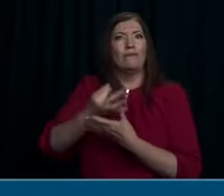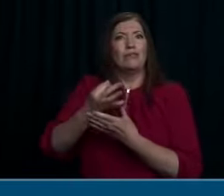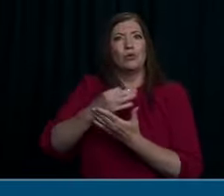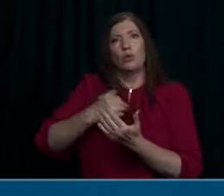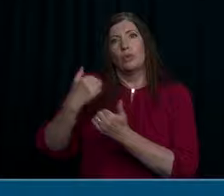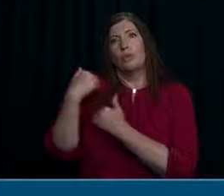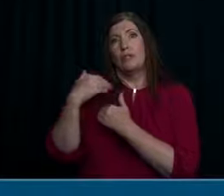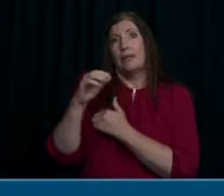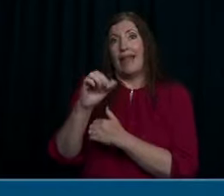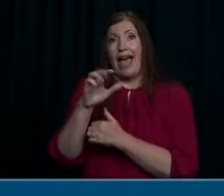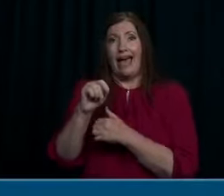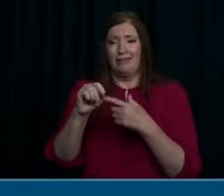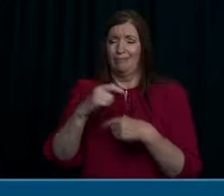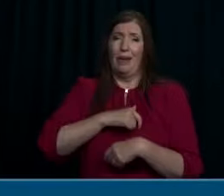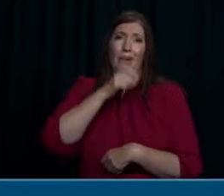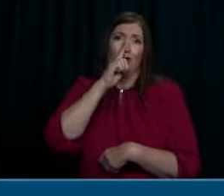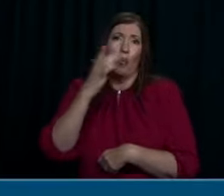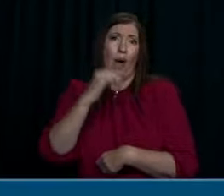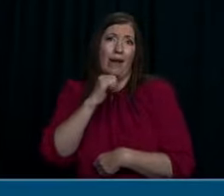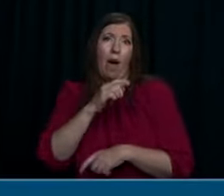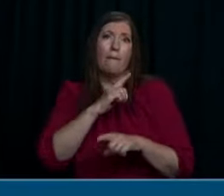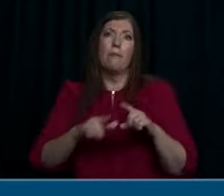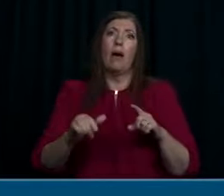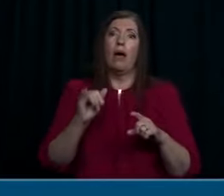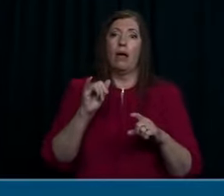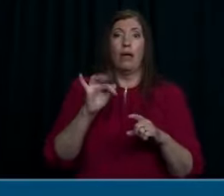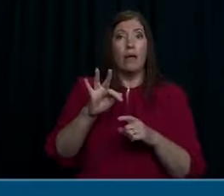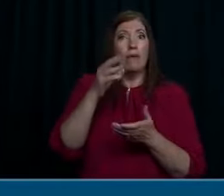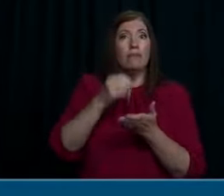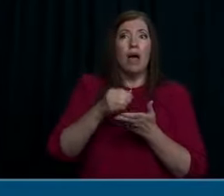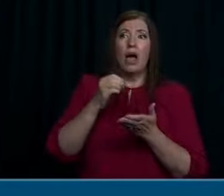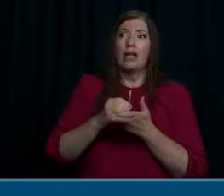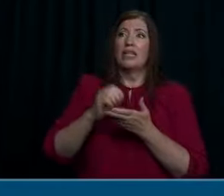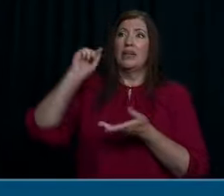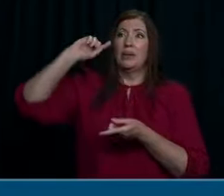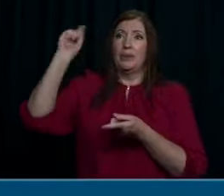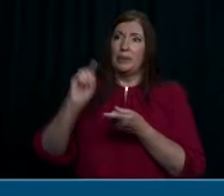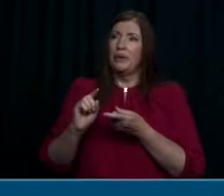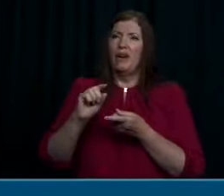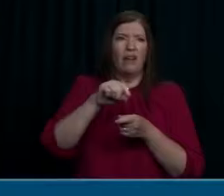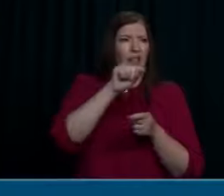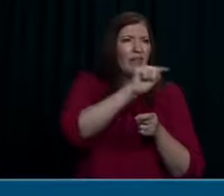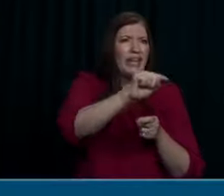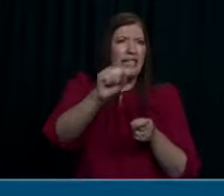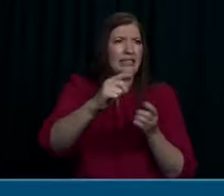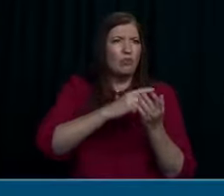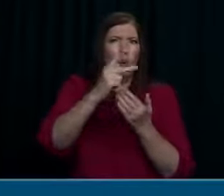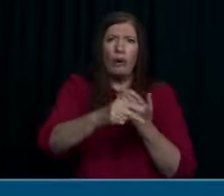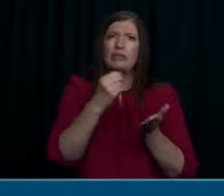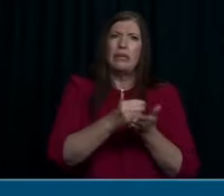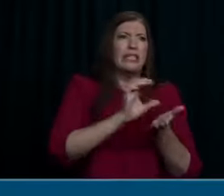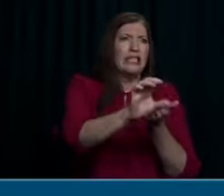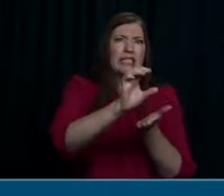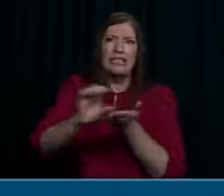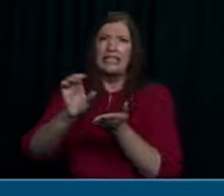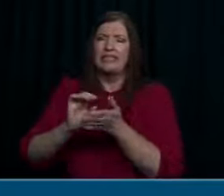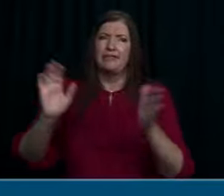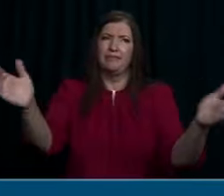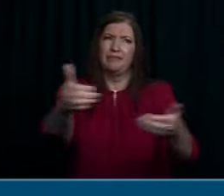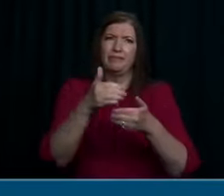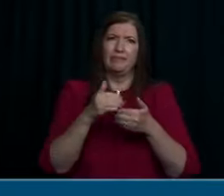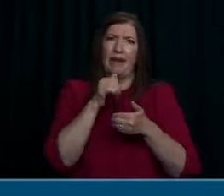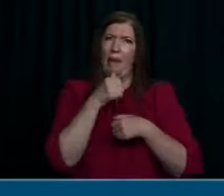100% sure. If it's going to take down the money that's going to different programs that really don't make sense, why the federal government is spending it on